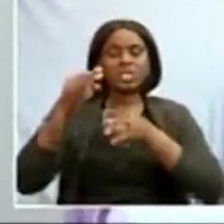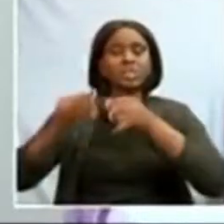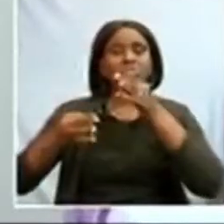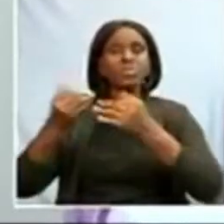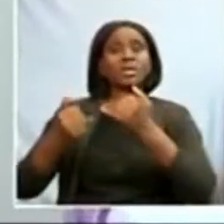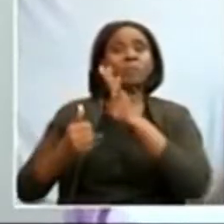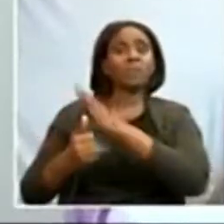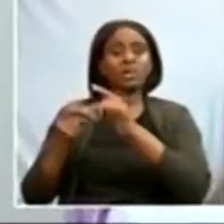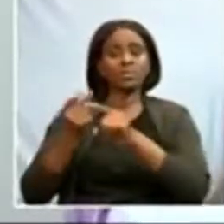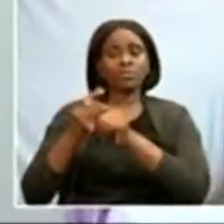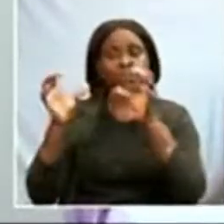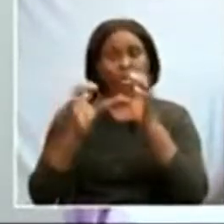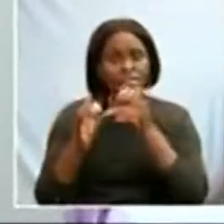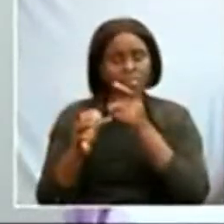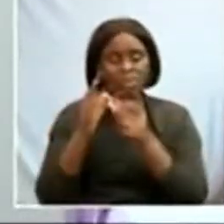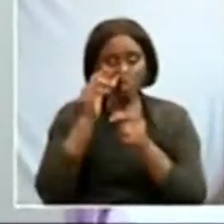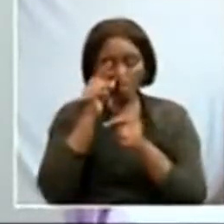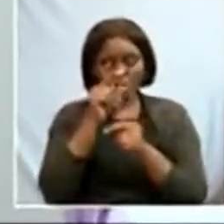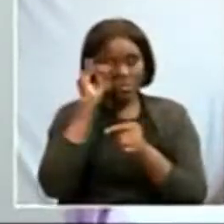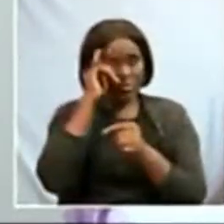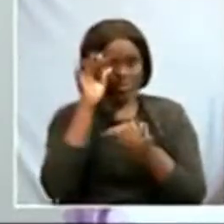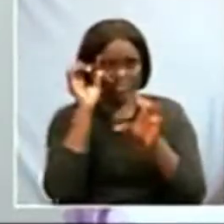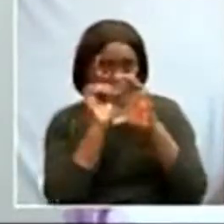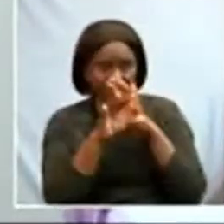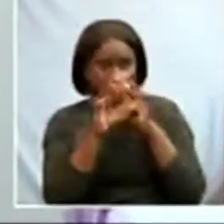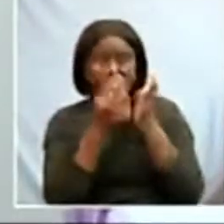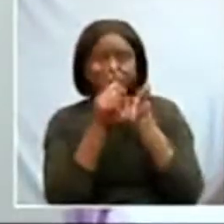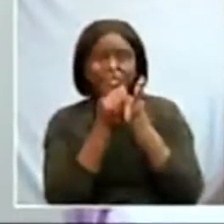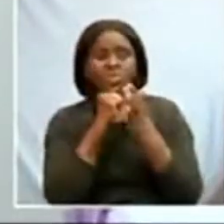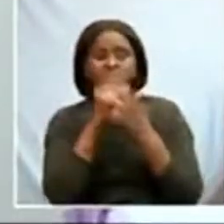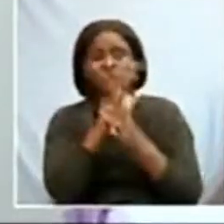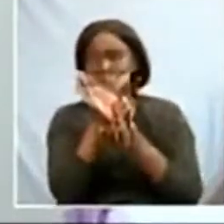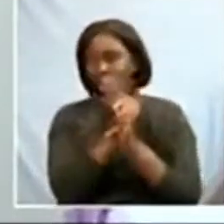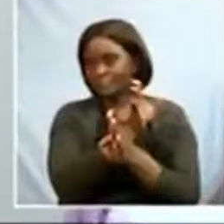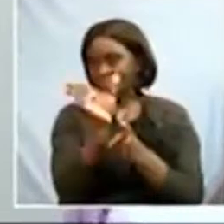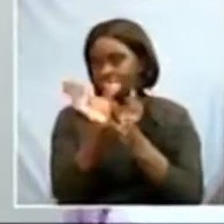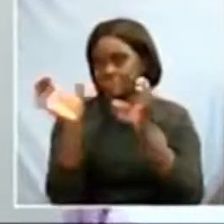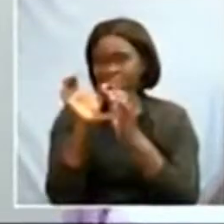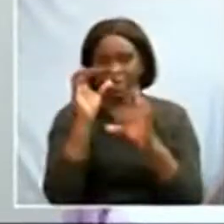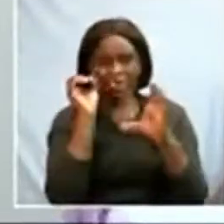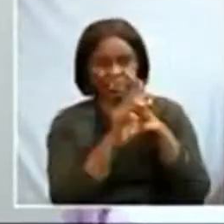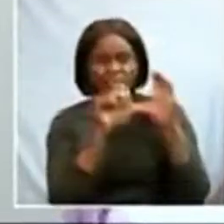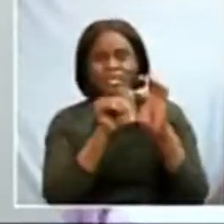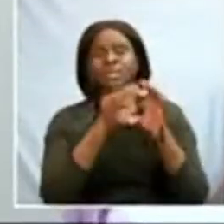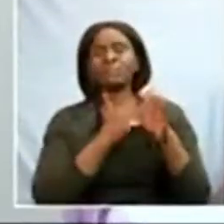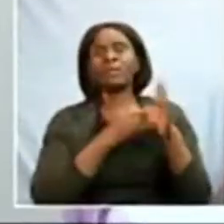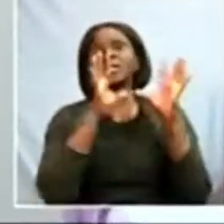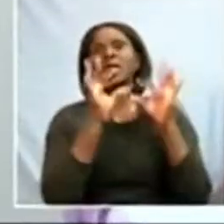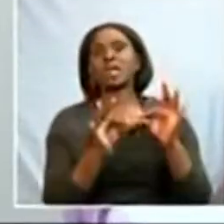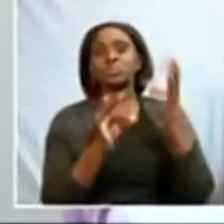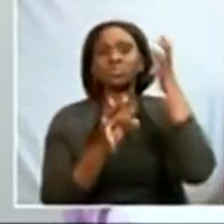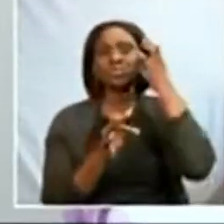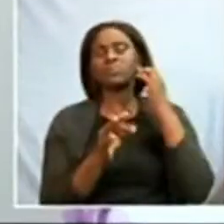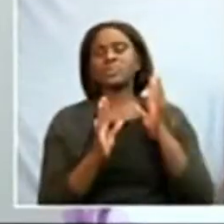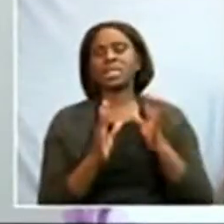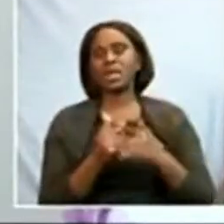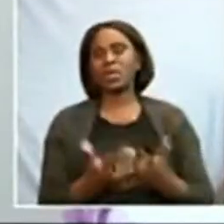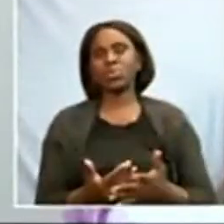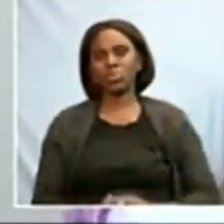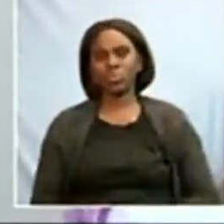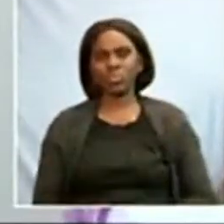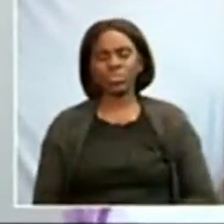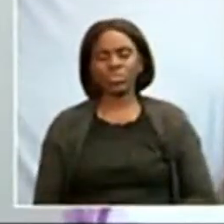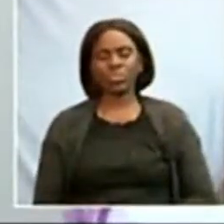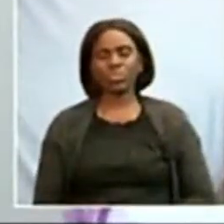now from the council. Imagine depositing the money that are supposed to go to the clubs, they deposit in their accounts. Officers.